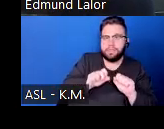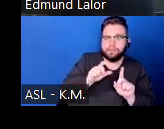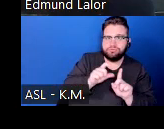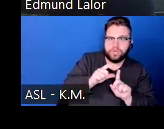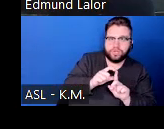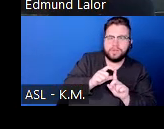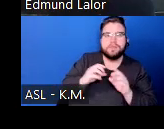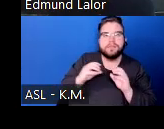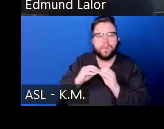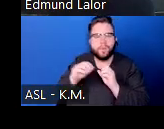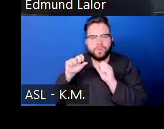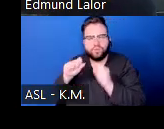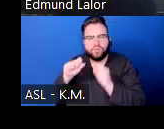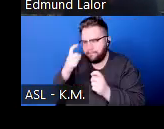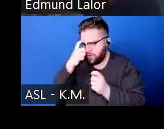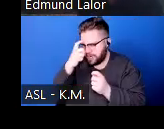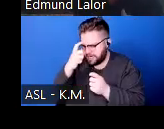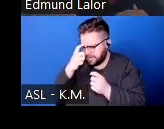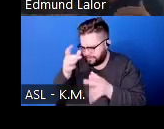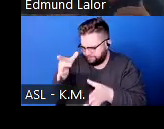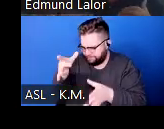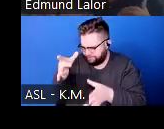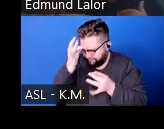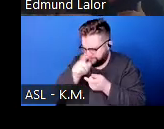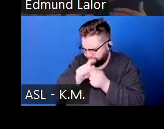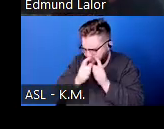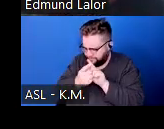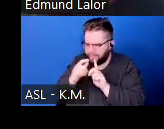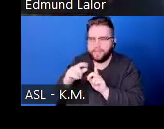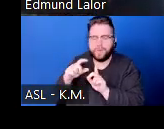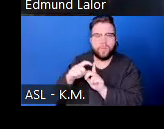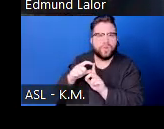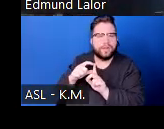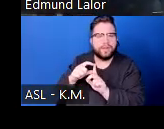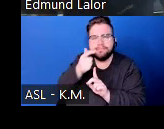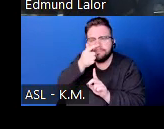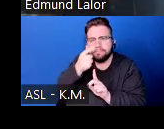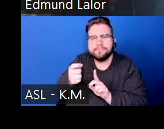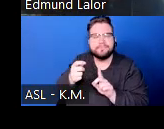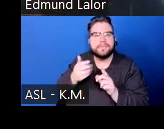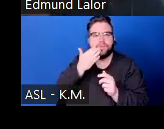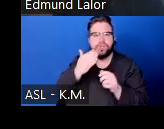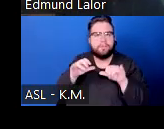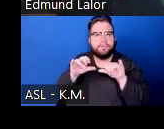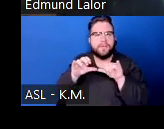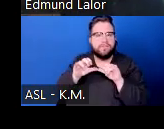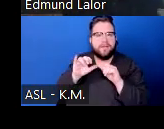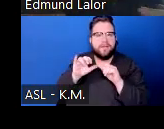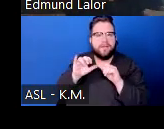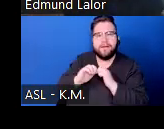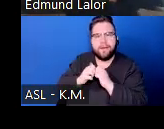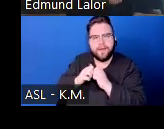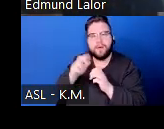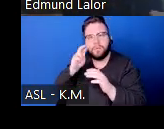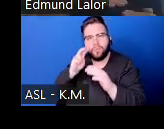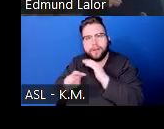auditory response was to that word. And again, this seems to be to us to be a very nice measure of this merging process of the knowledge of the